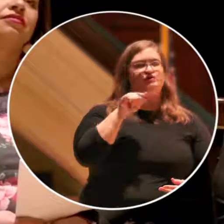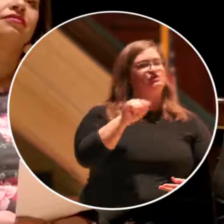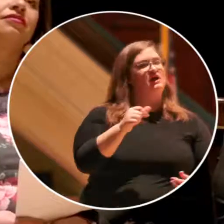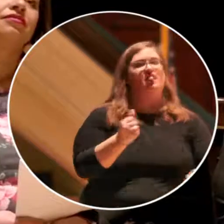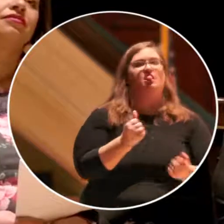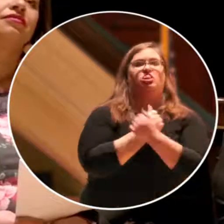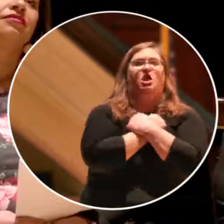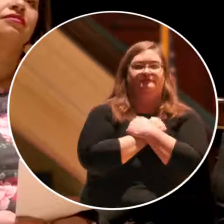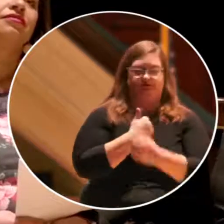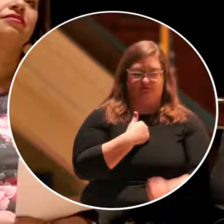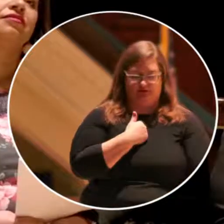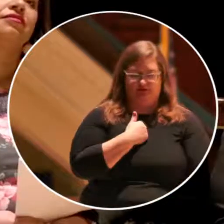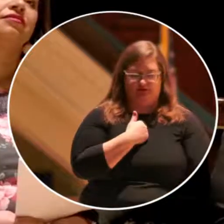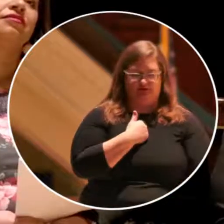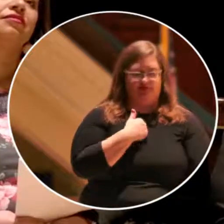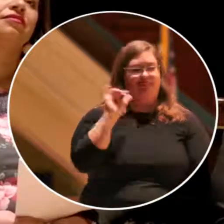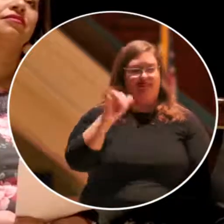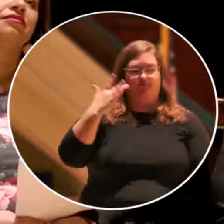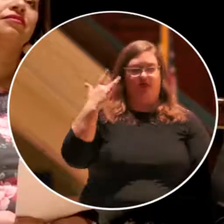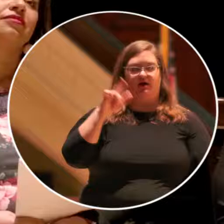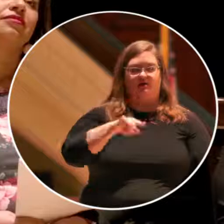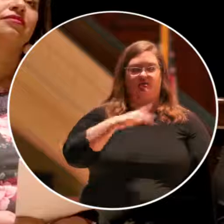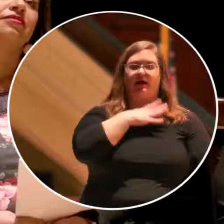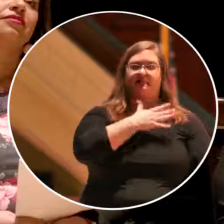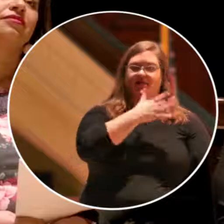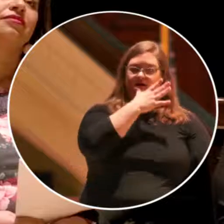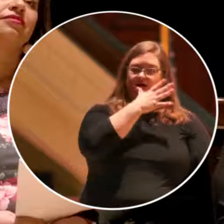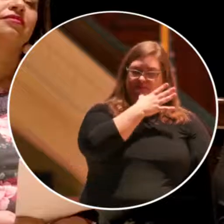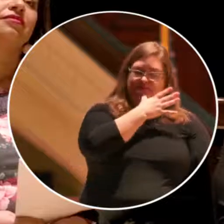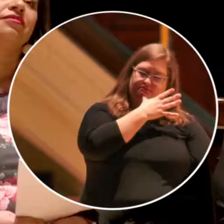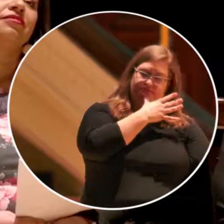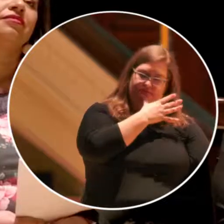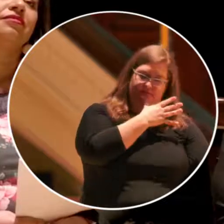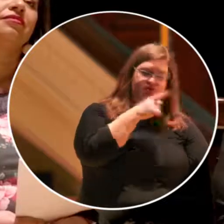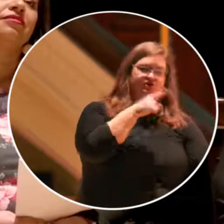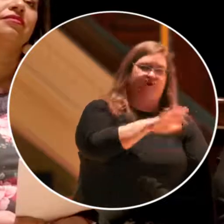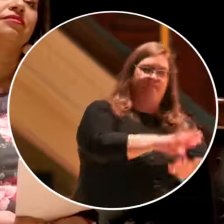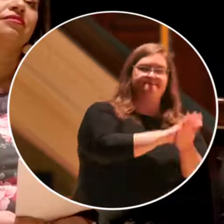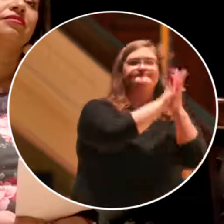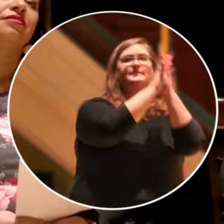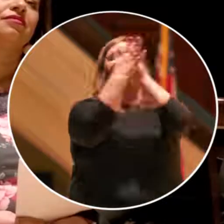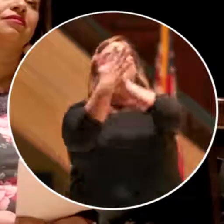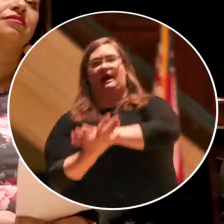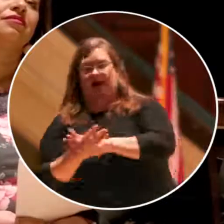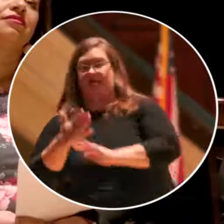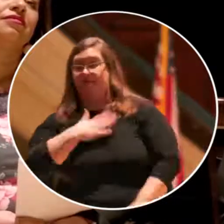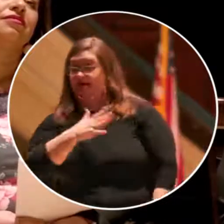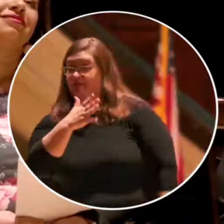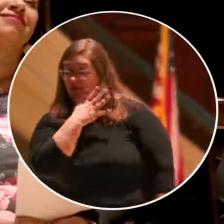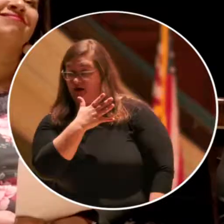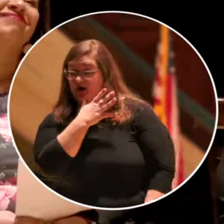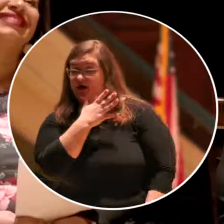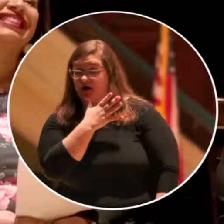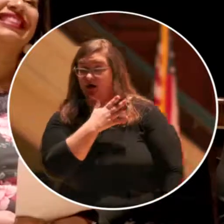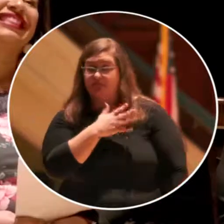She cares for me, she helps guide me, and she became my parent, and I was not an easy